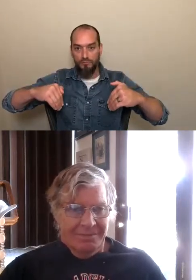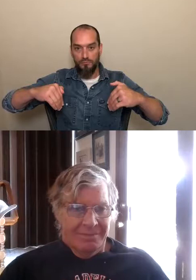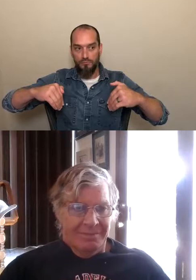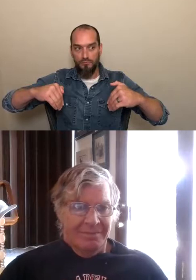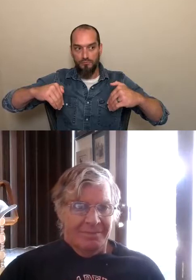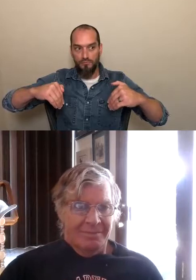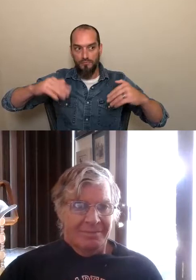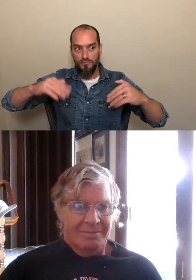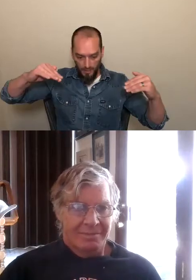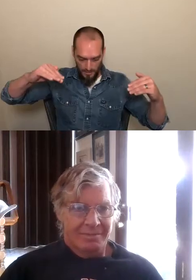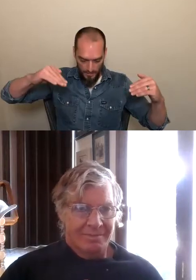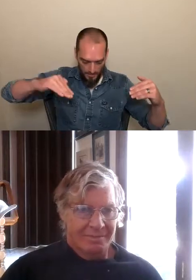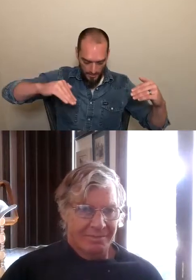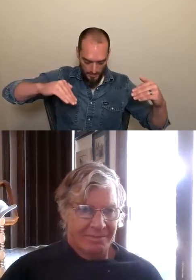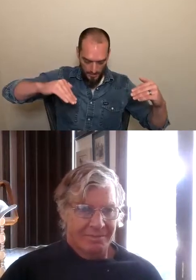home,